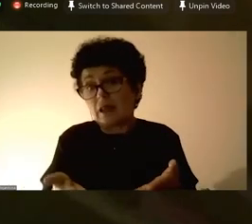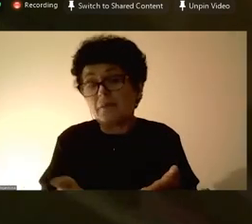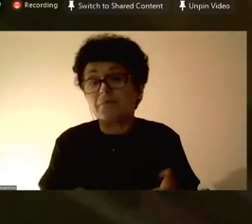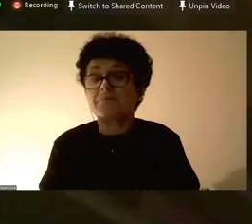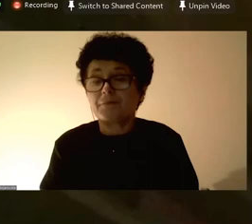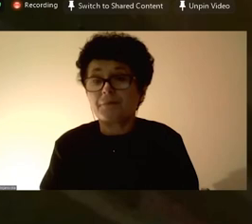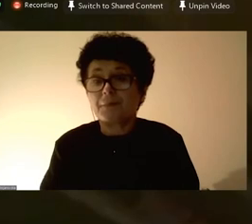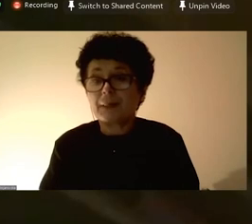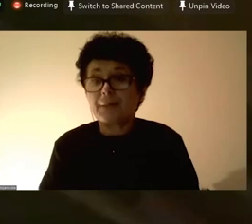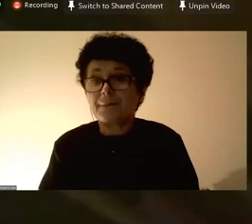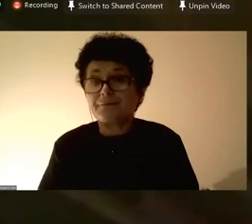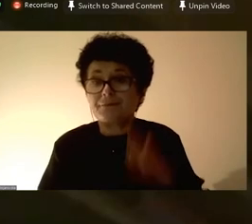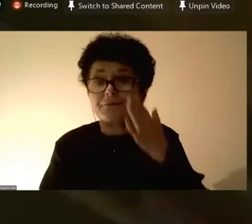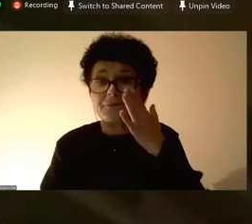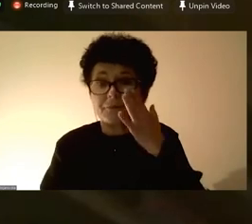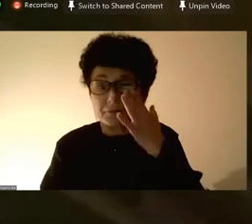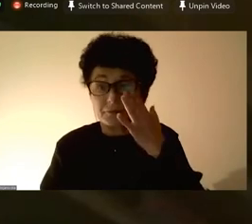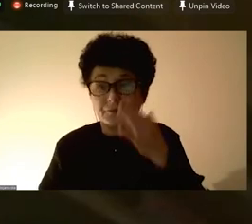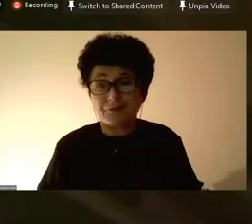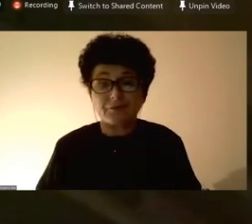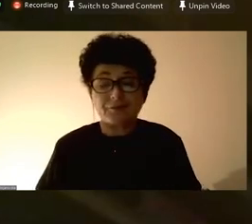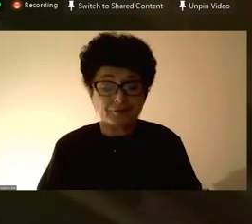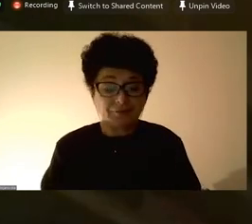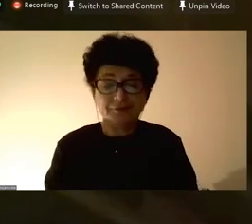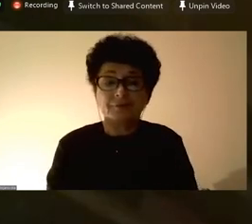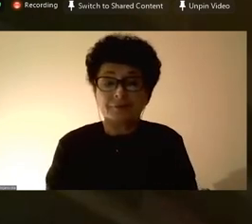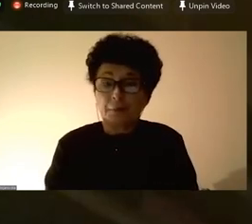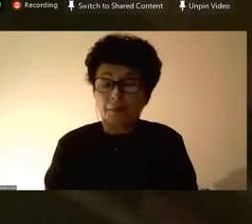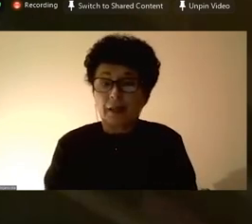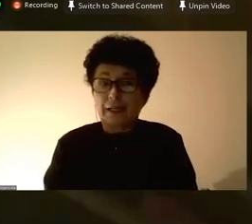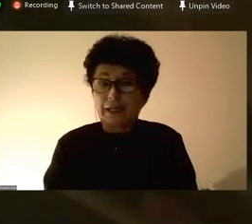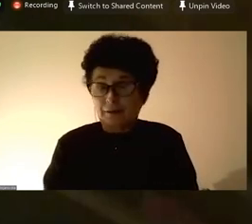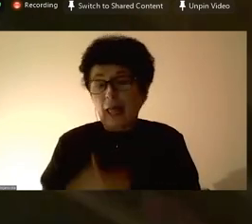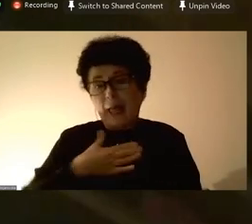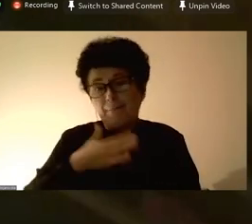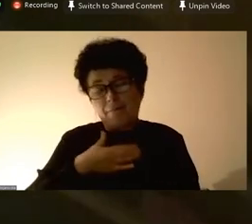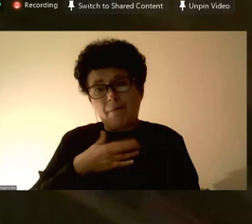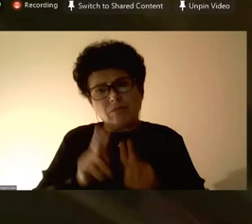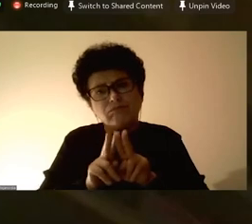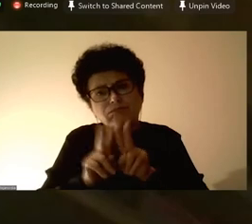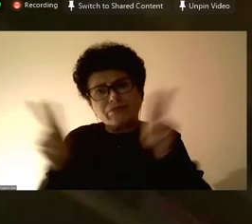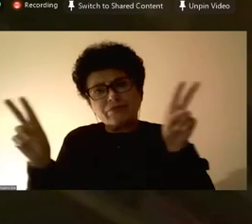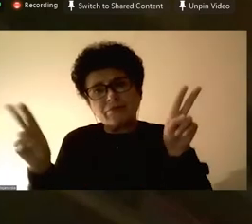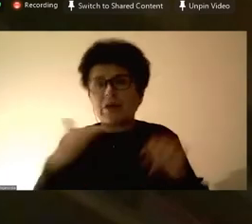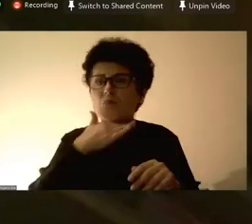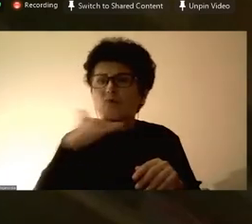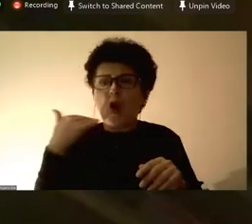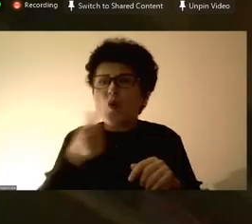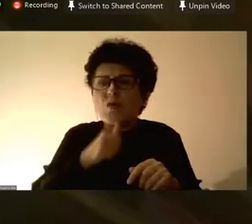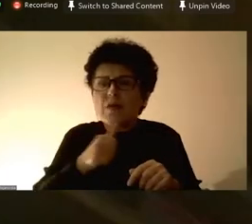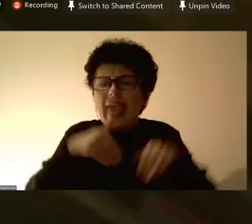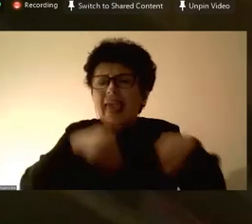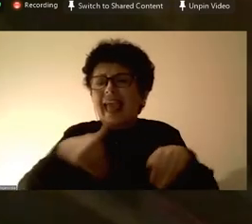And we have developed also a lot of tools and games to play with young people